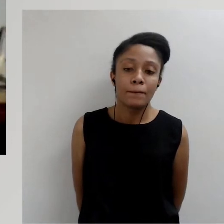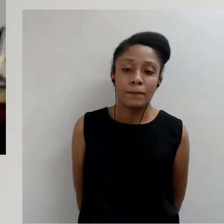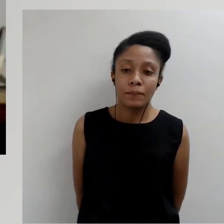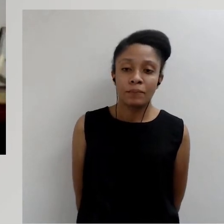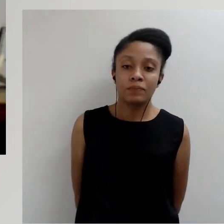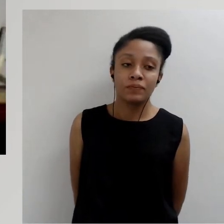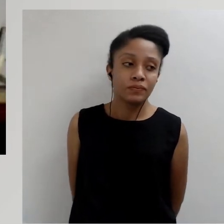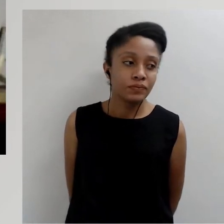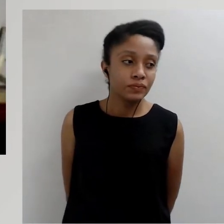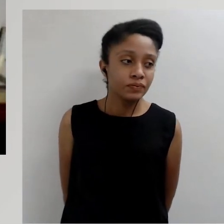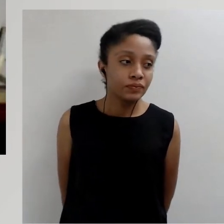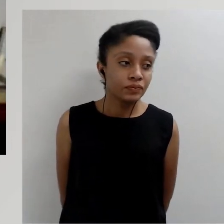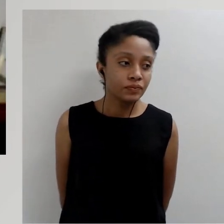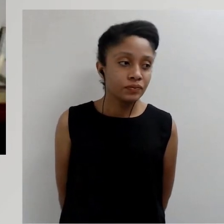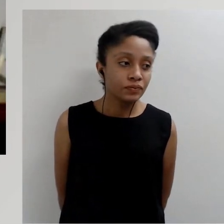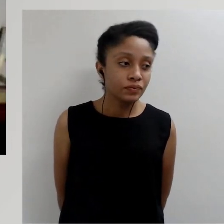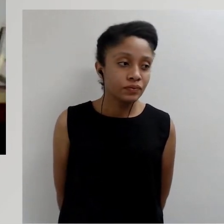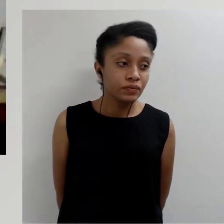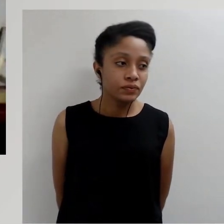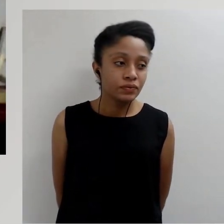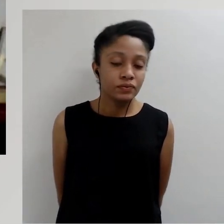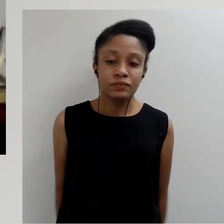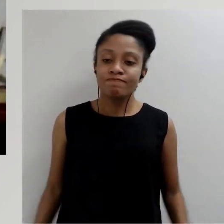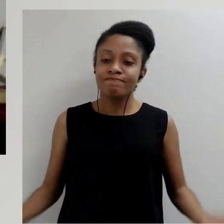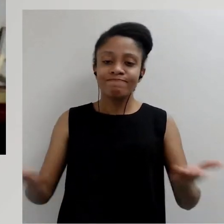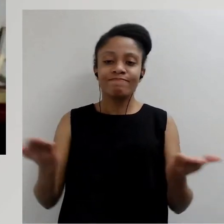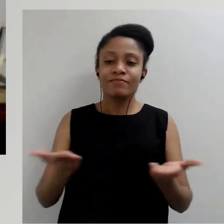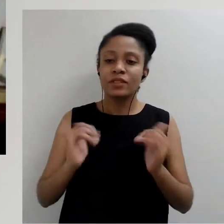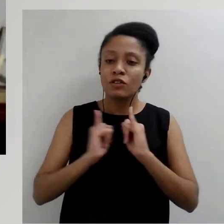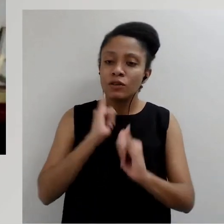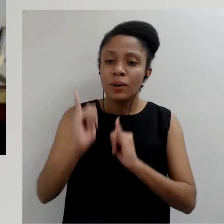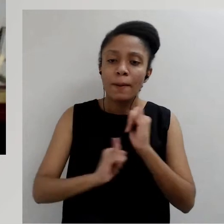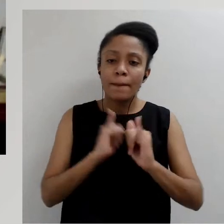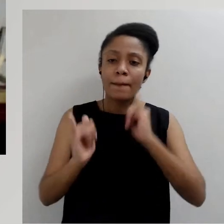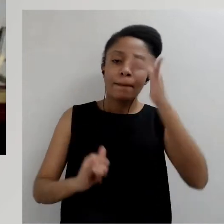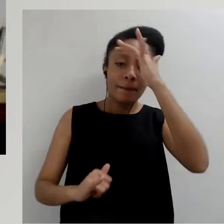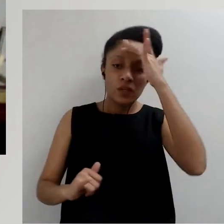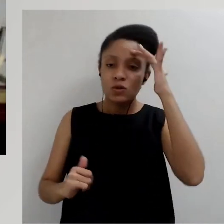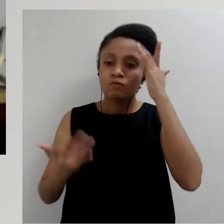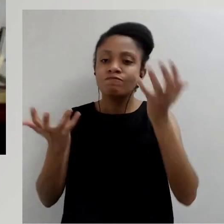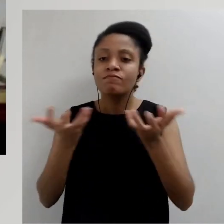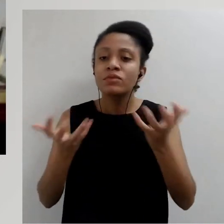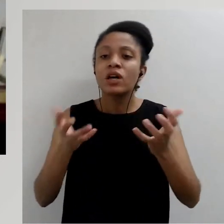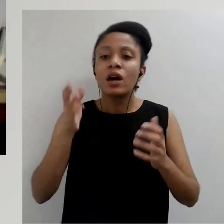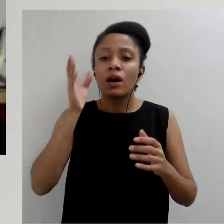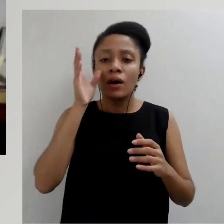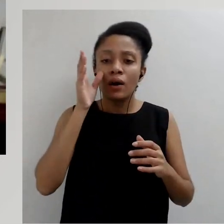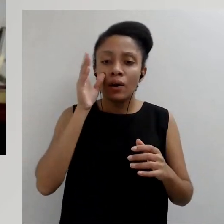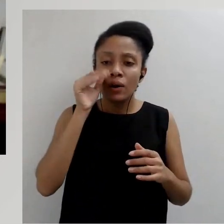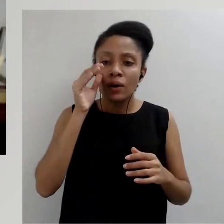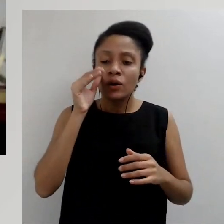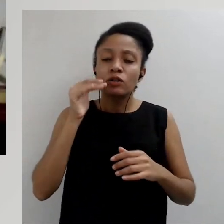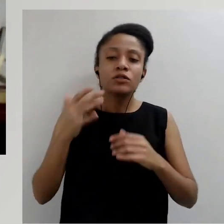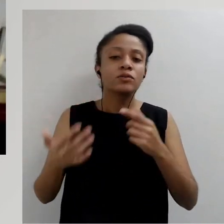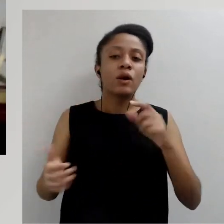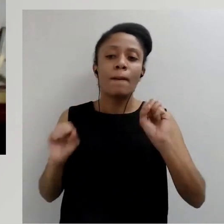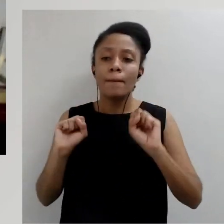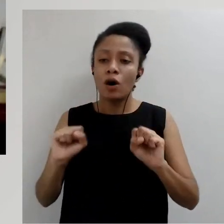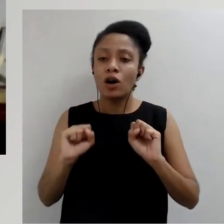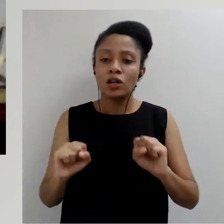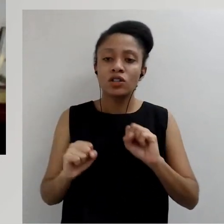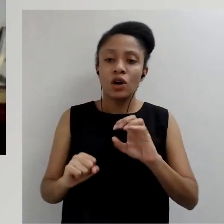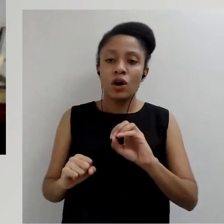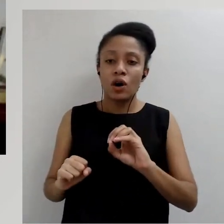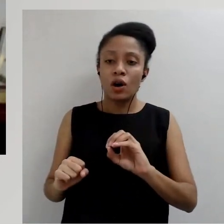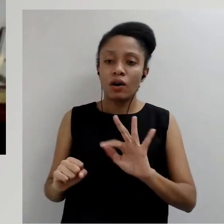So I had to forward a little bit because there was a lot of information, but if you need to know more, you can talk to